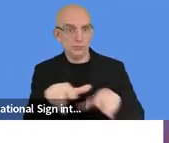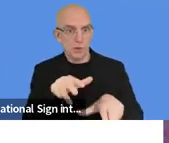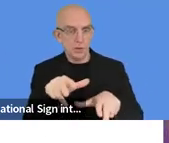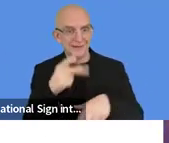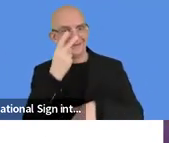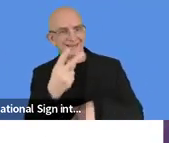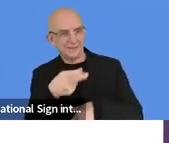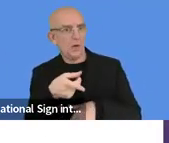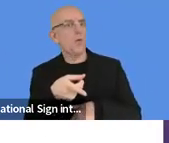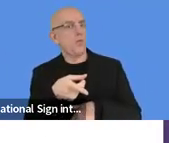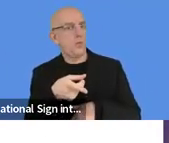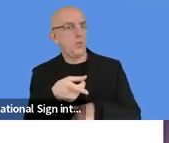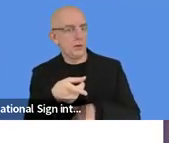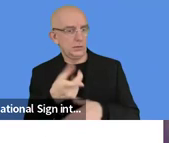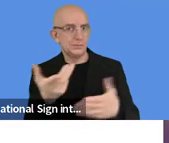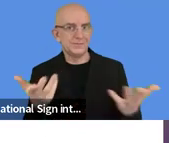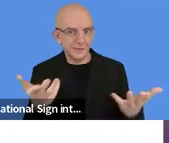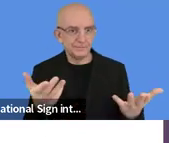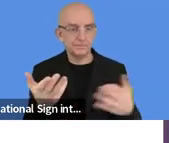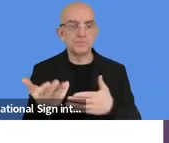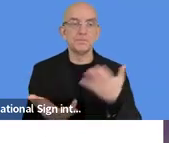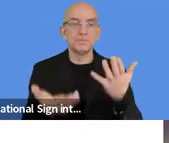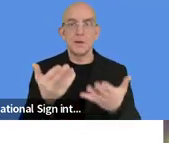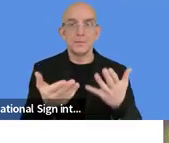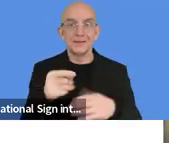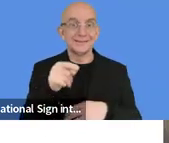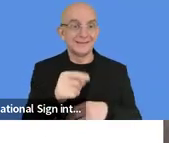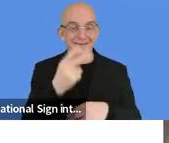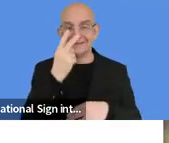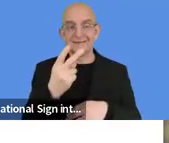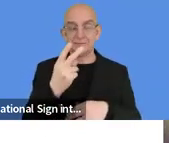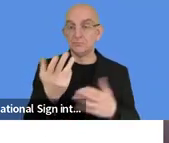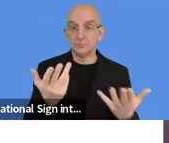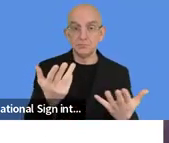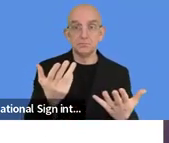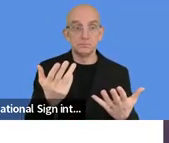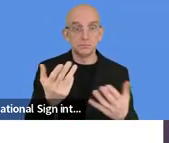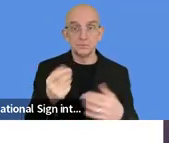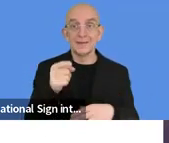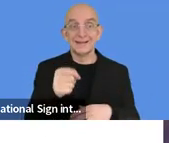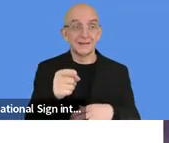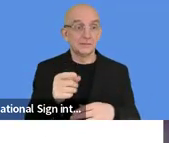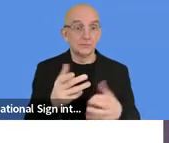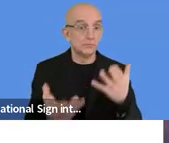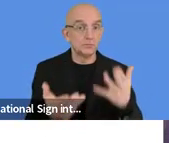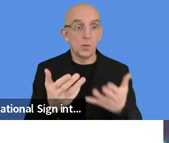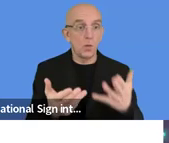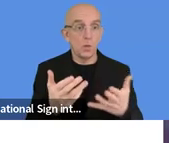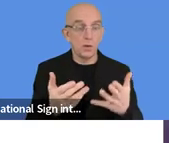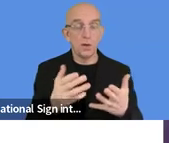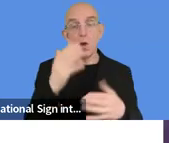out some of the people who need what we're doing. It's going to make it unaffordable for some people. And you're absolutely